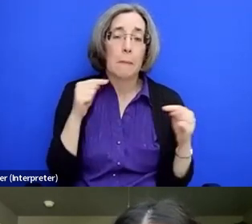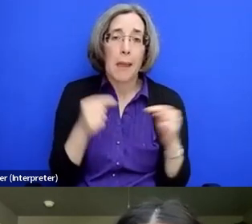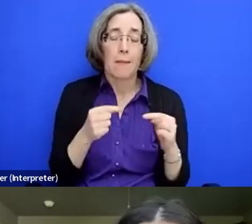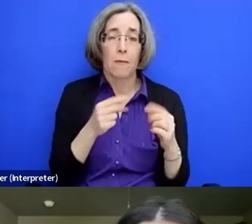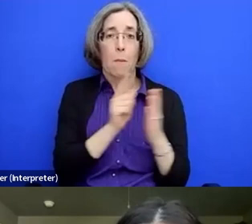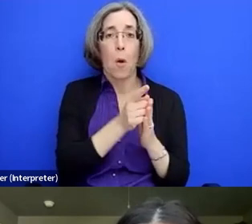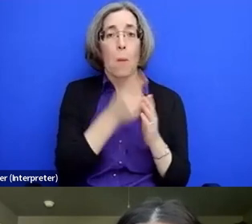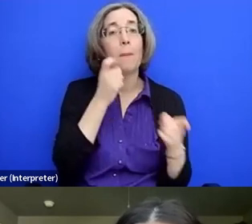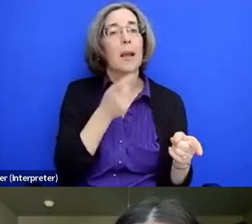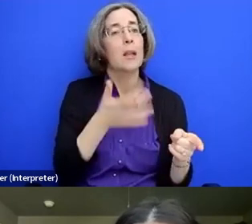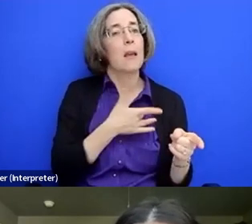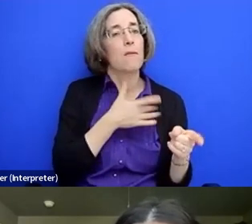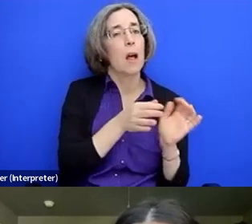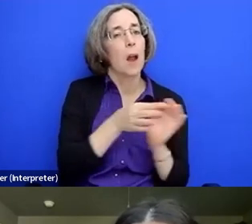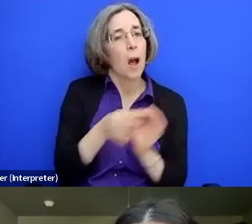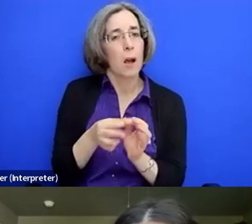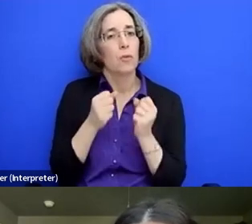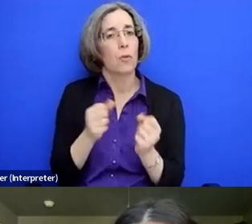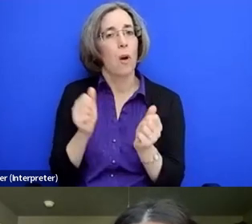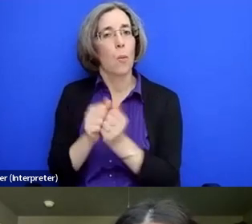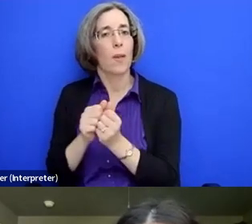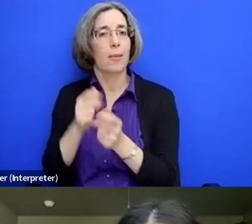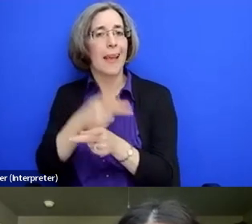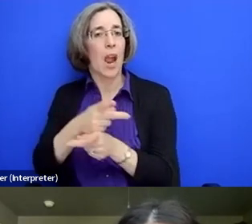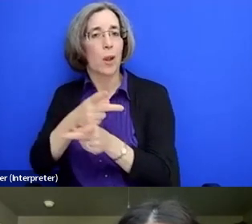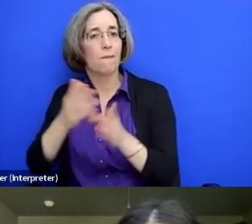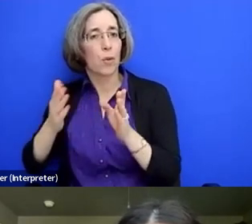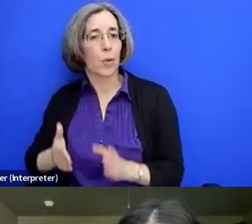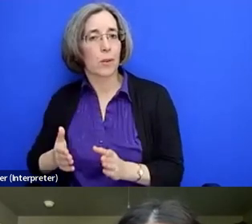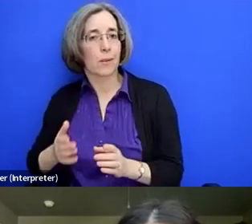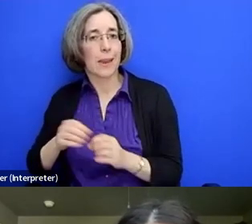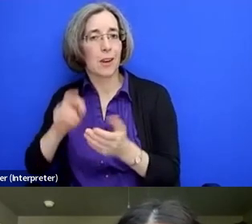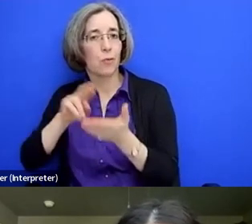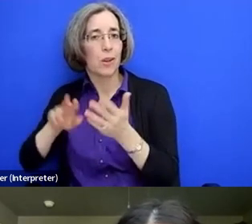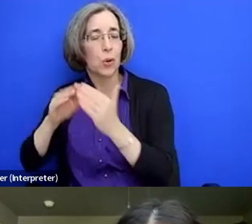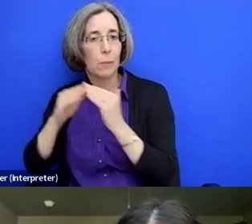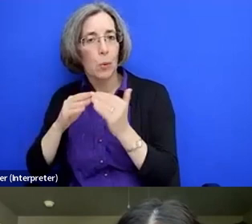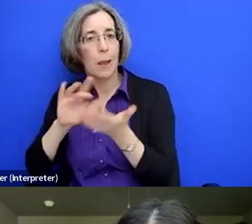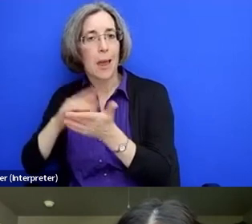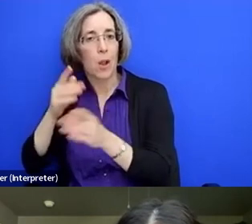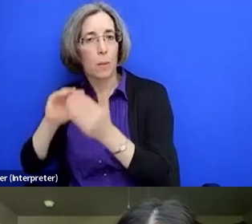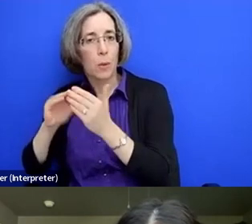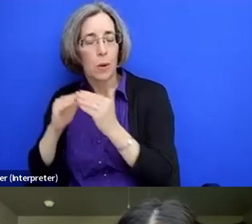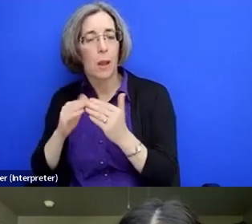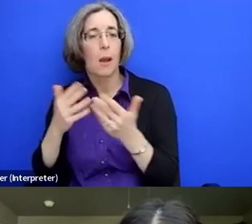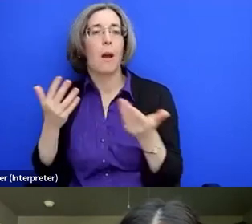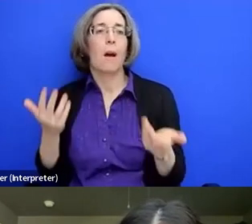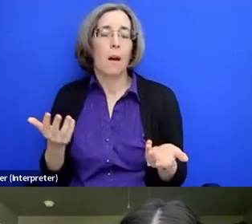caregivers. So I think that one way that